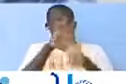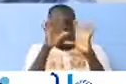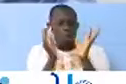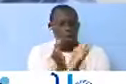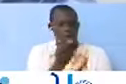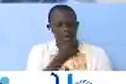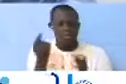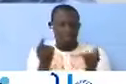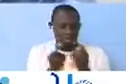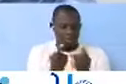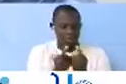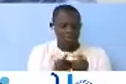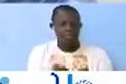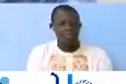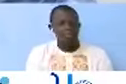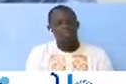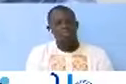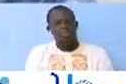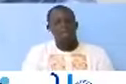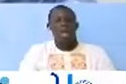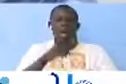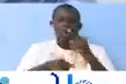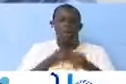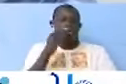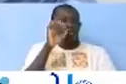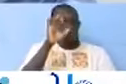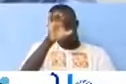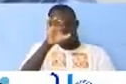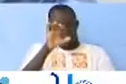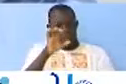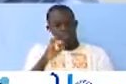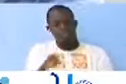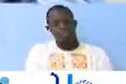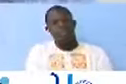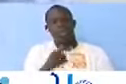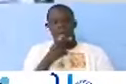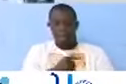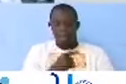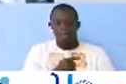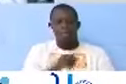The reason for that is so that the country